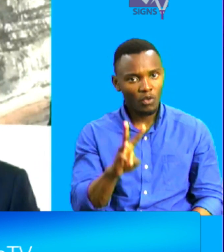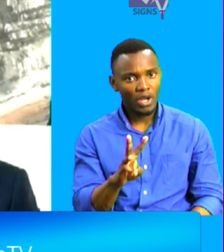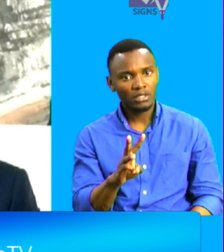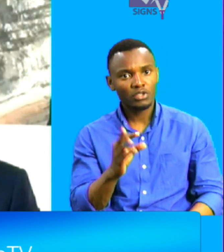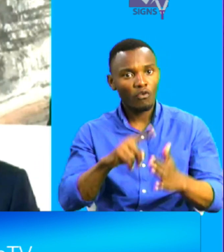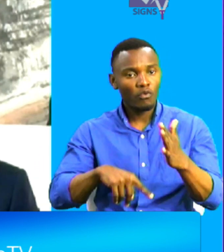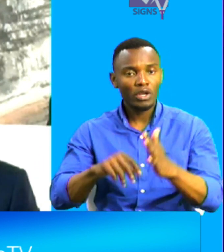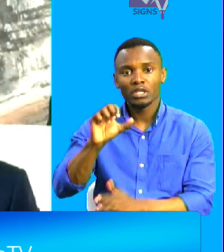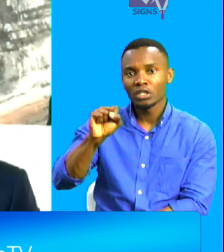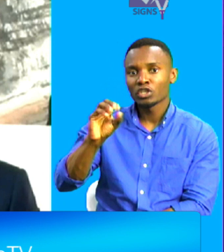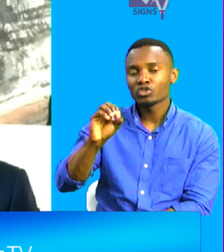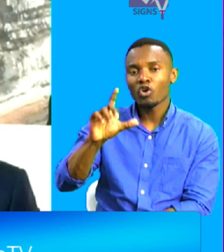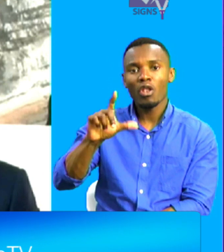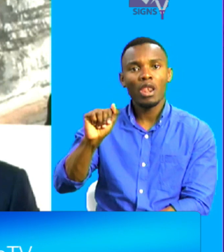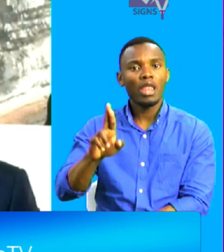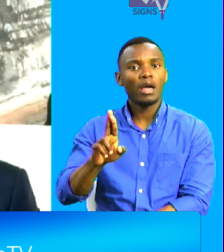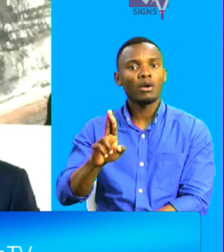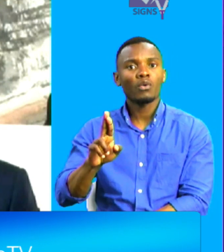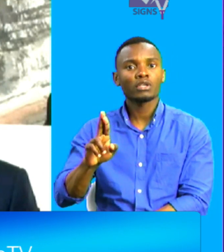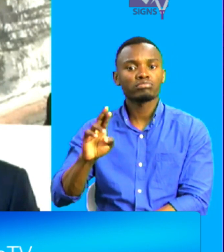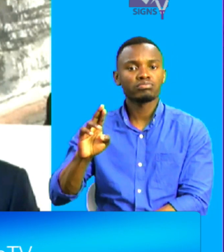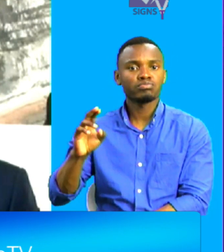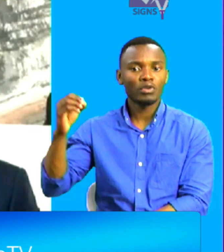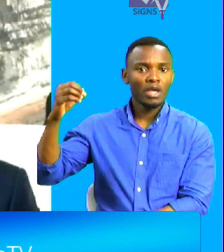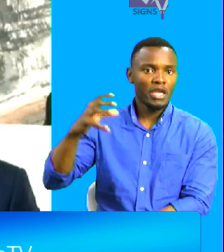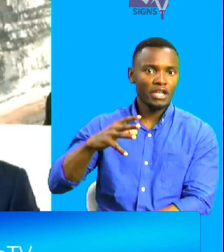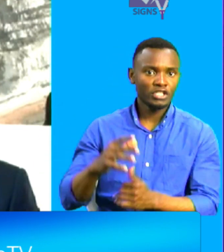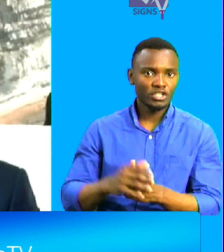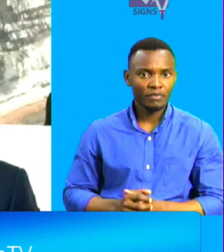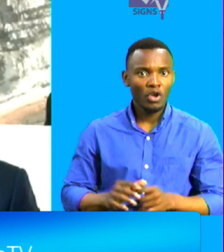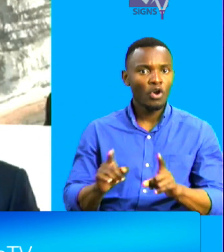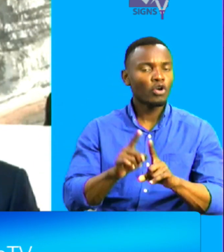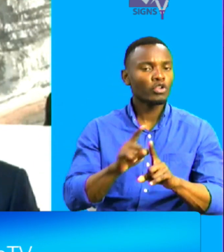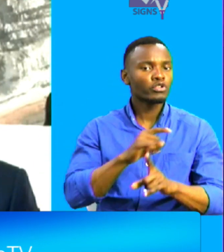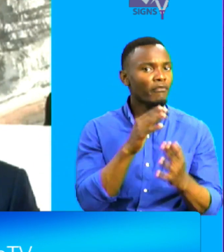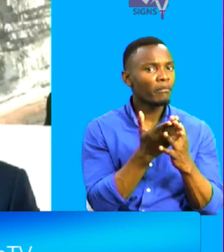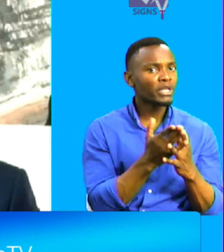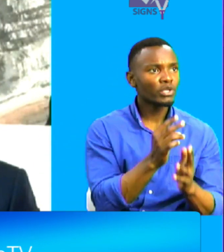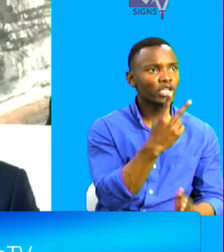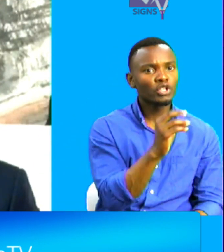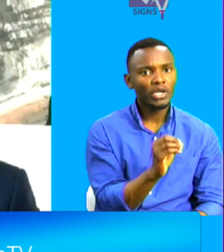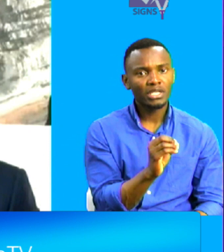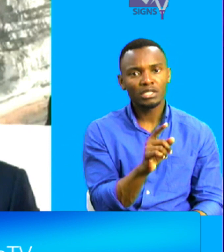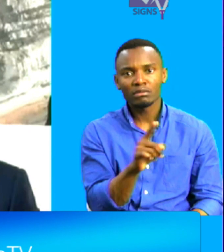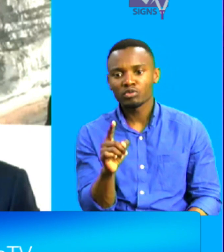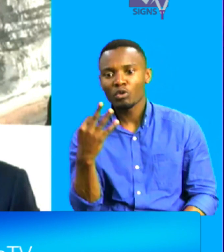solar energy potential. We have between 20 and 30